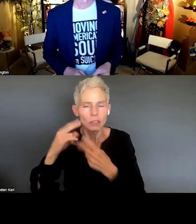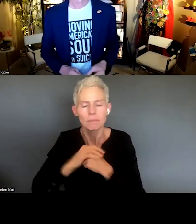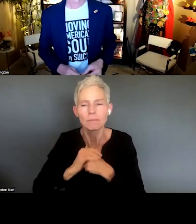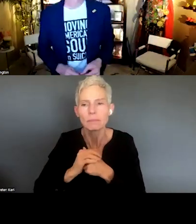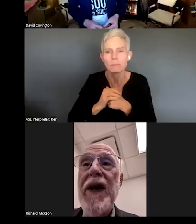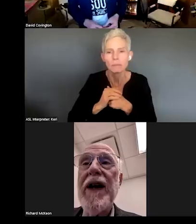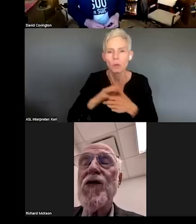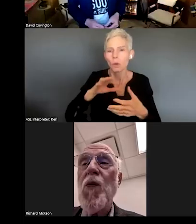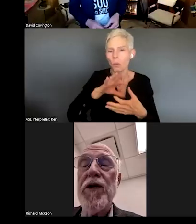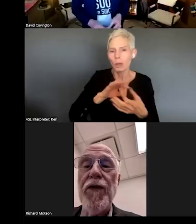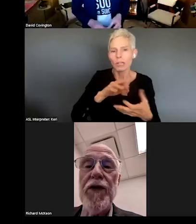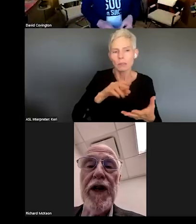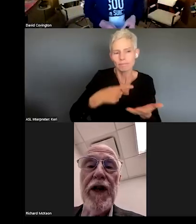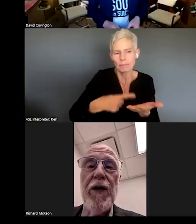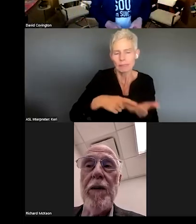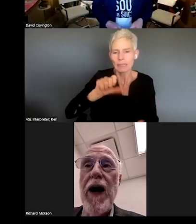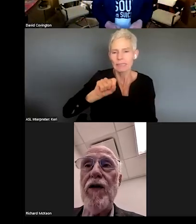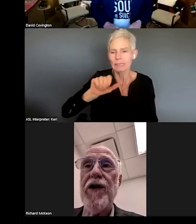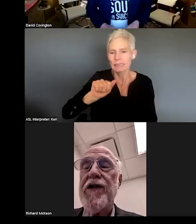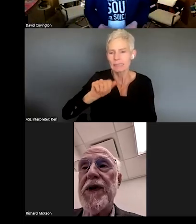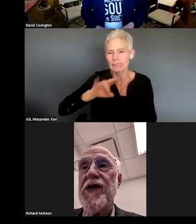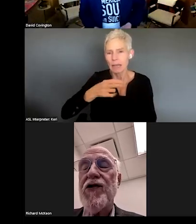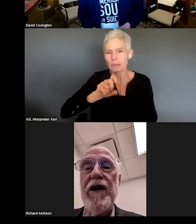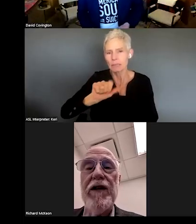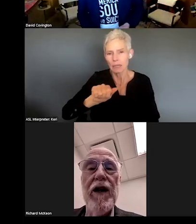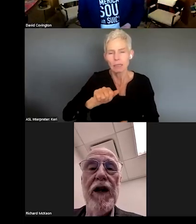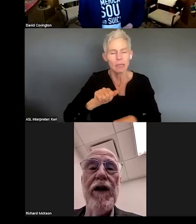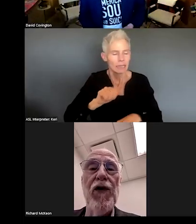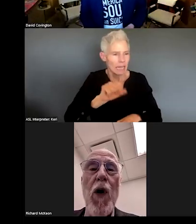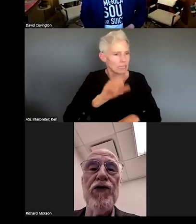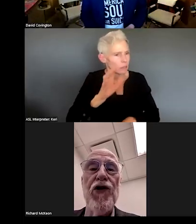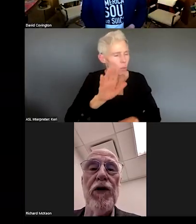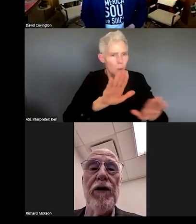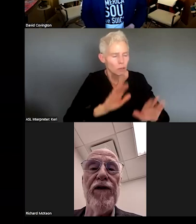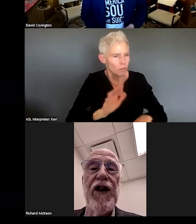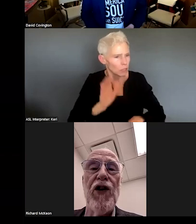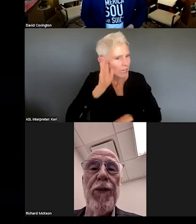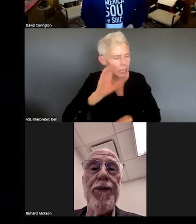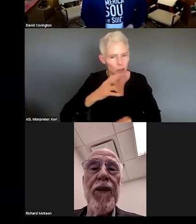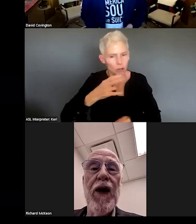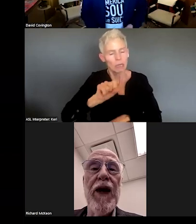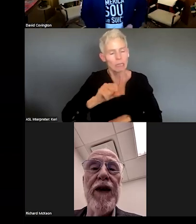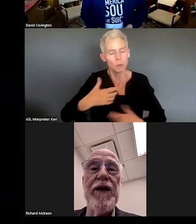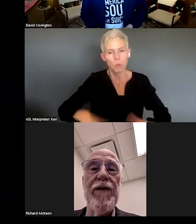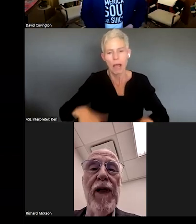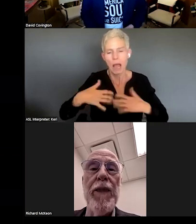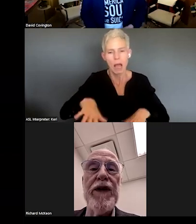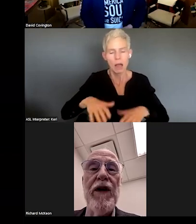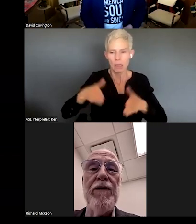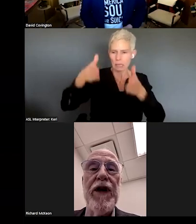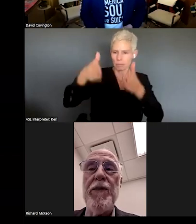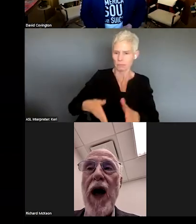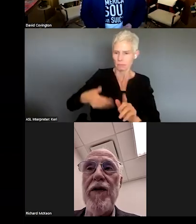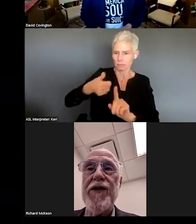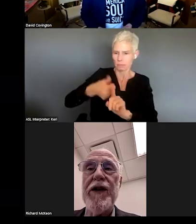Yeah, I mean, it's wonderful to hear about. Chris has been such an influential figure in the development